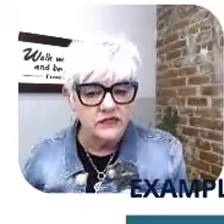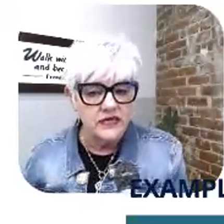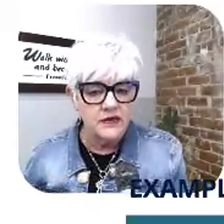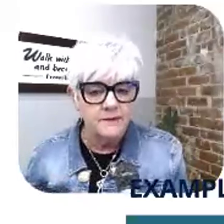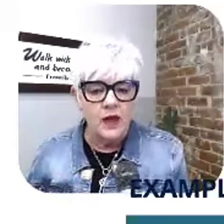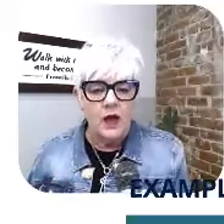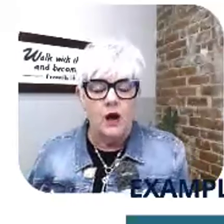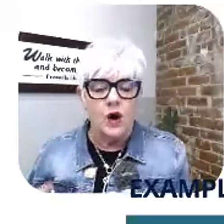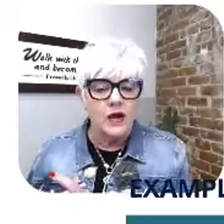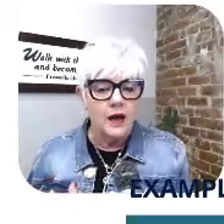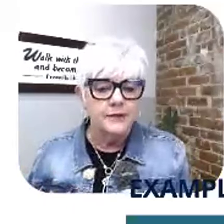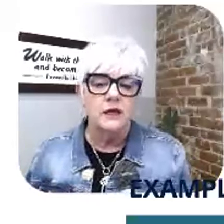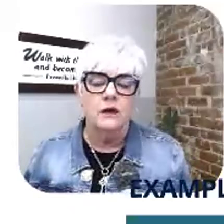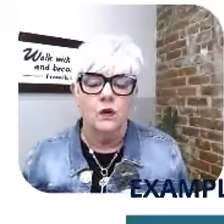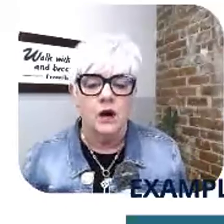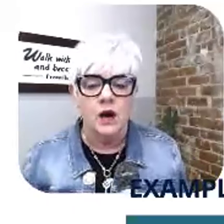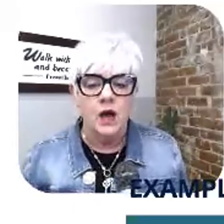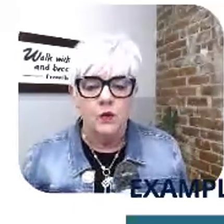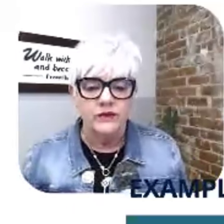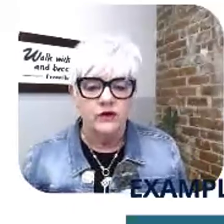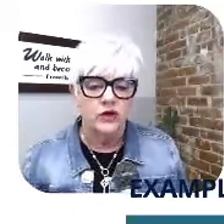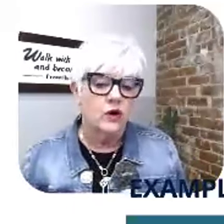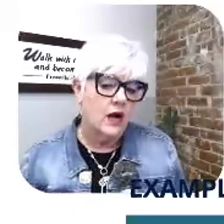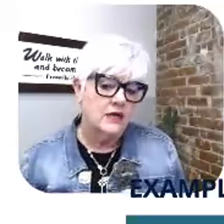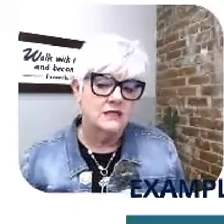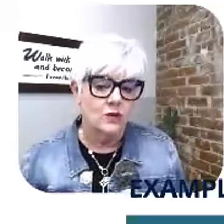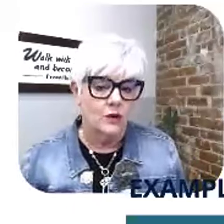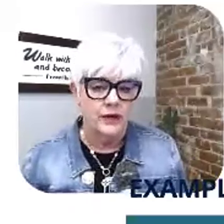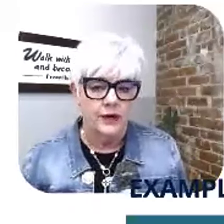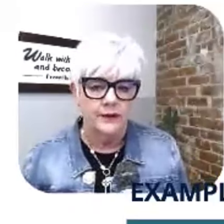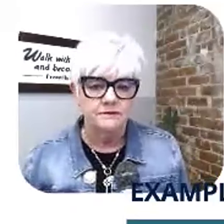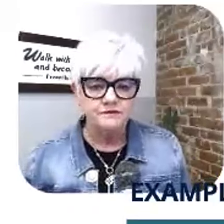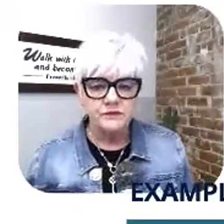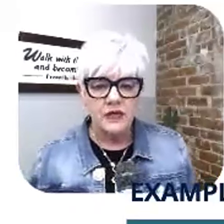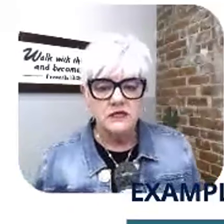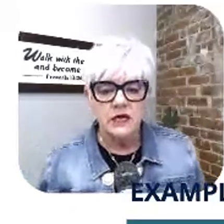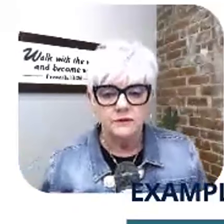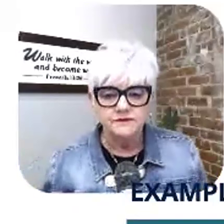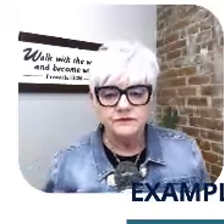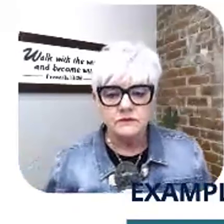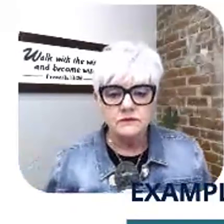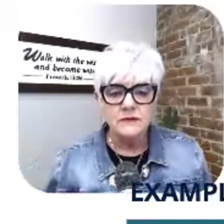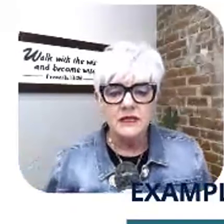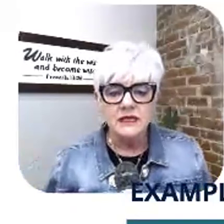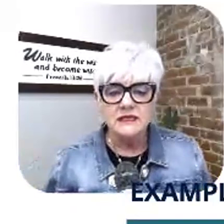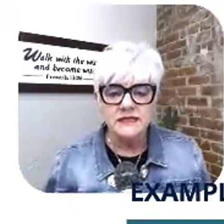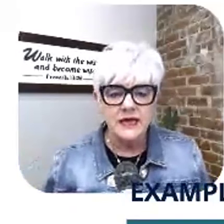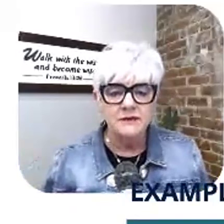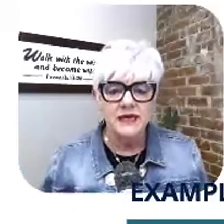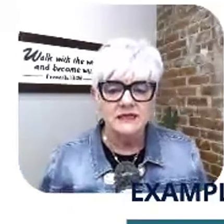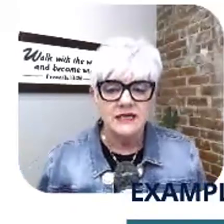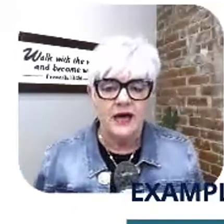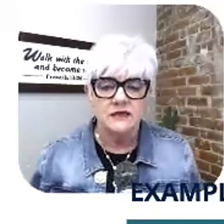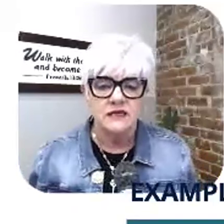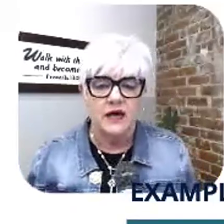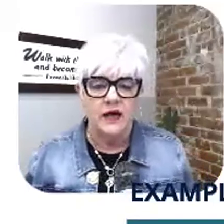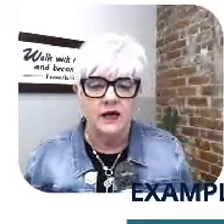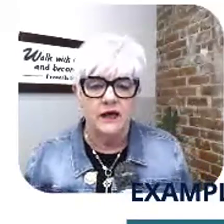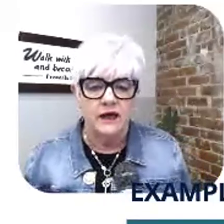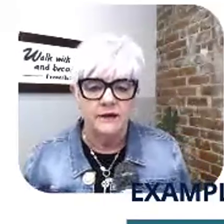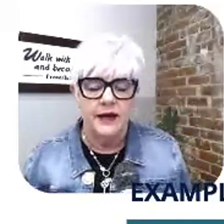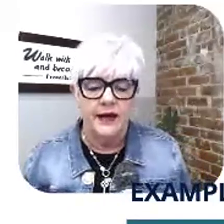entire team or a company, or whether you're a solopreneur. So same exact